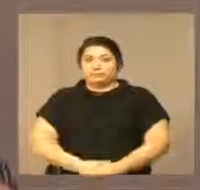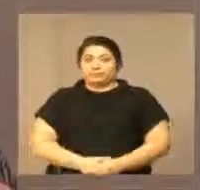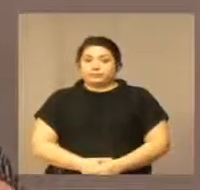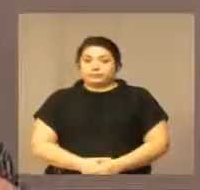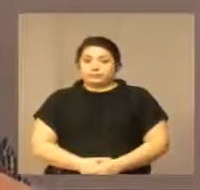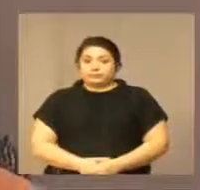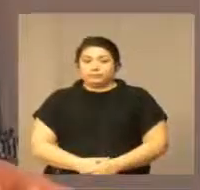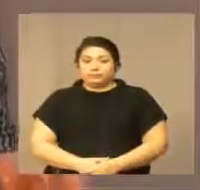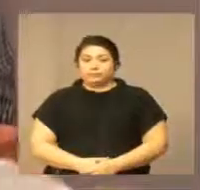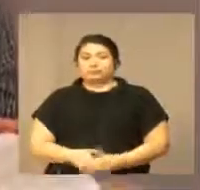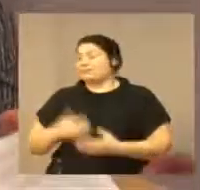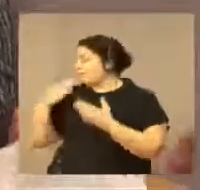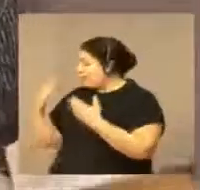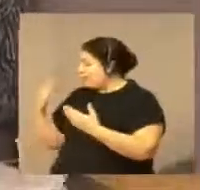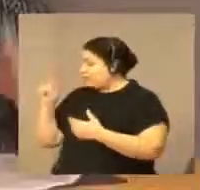Thank you, Trevor.